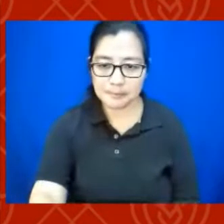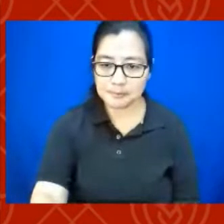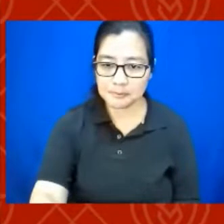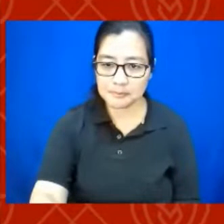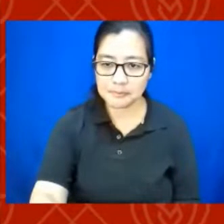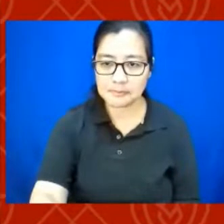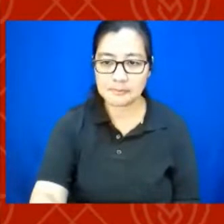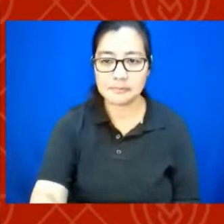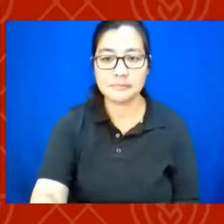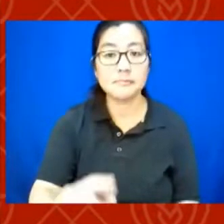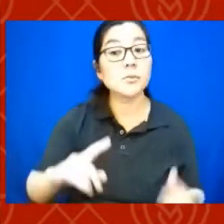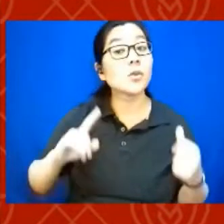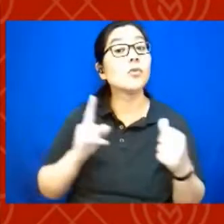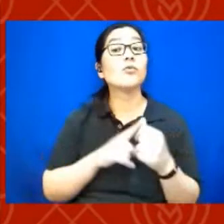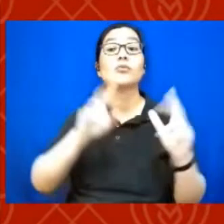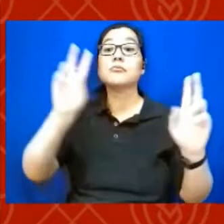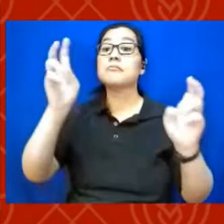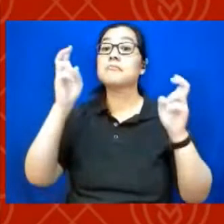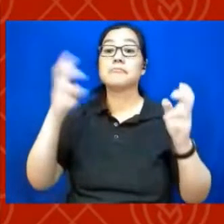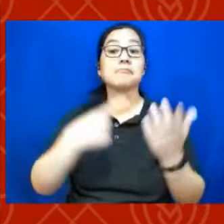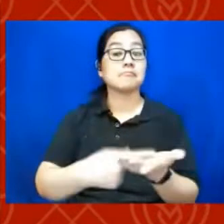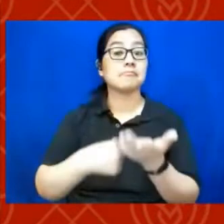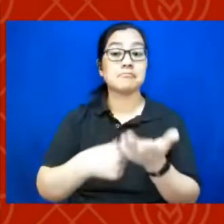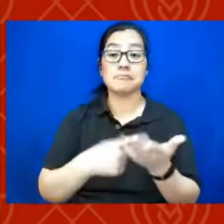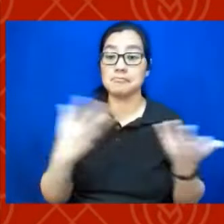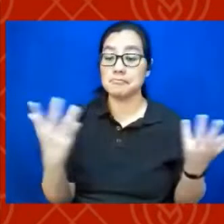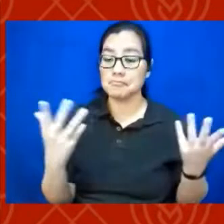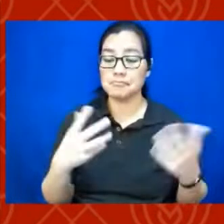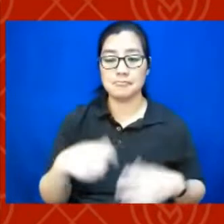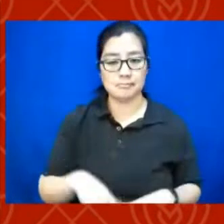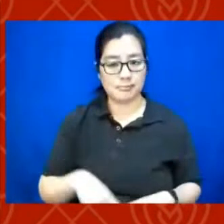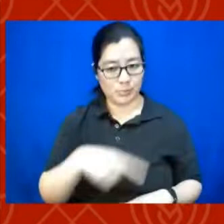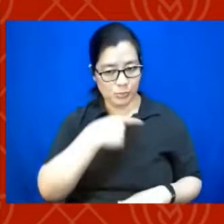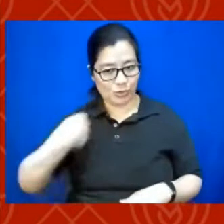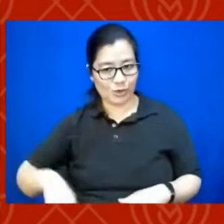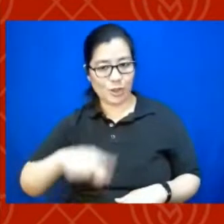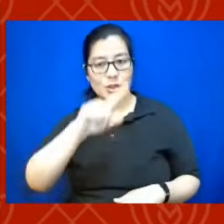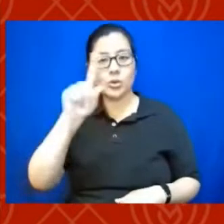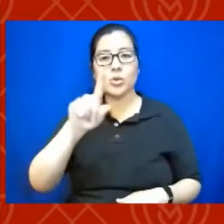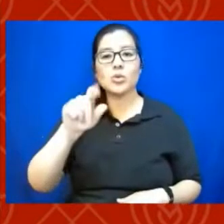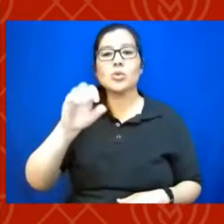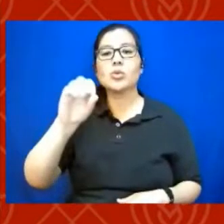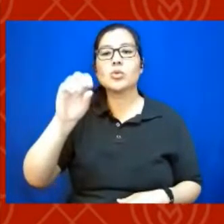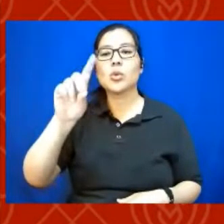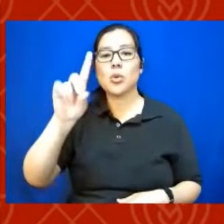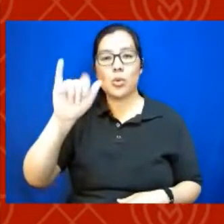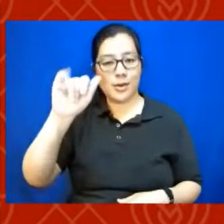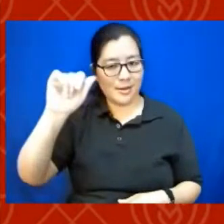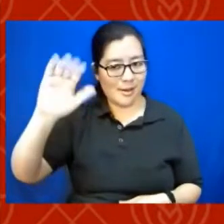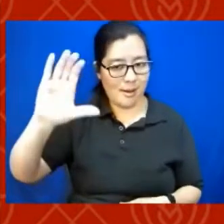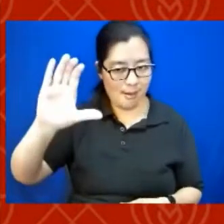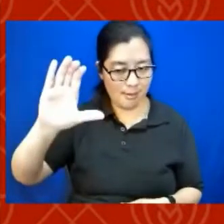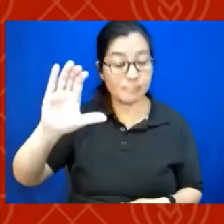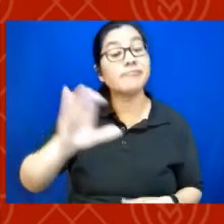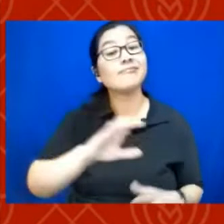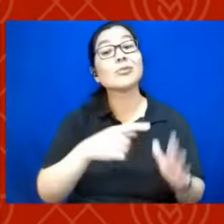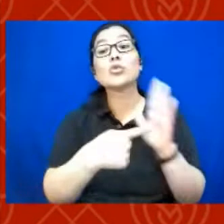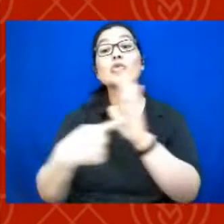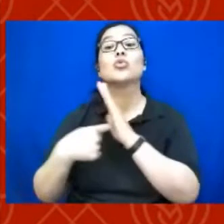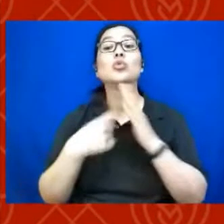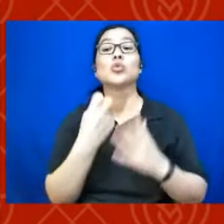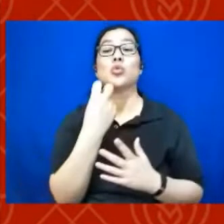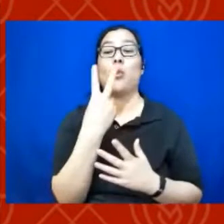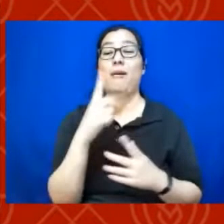So the first topic we are going to be discussing is the Chinese zodiac. The Chinese zodiac features 12 different